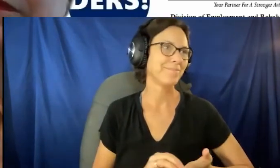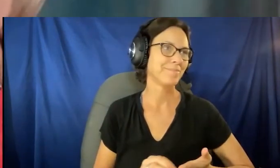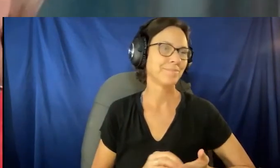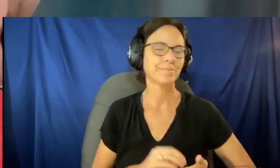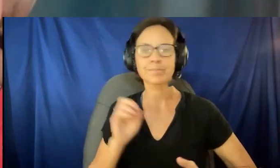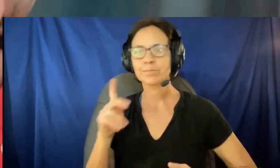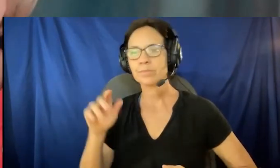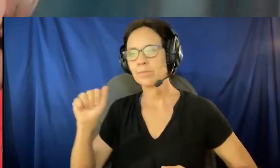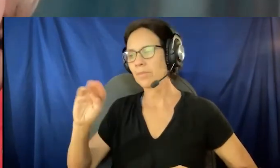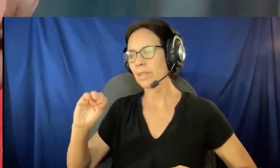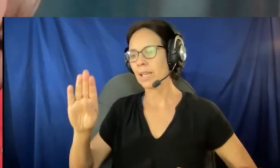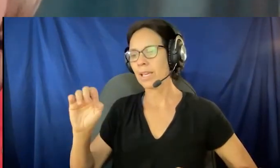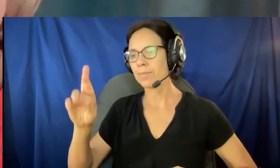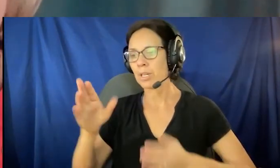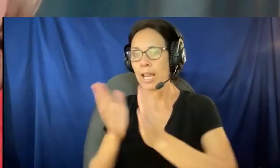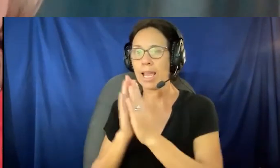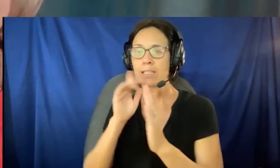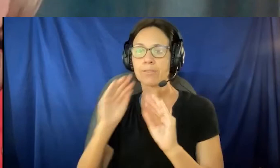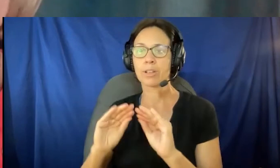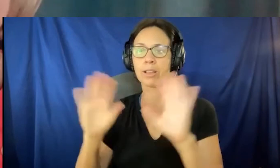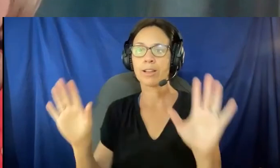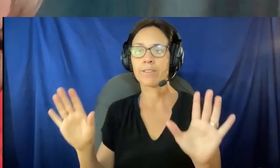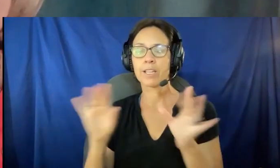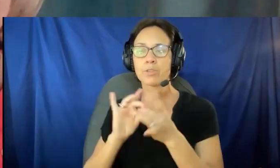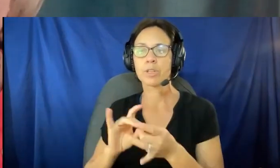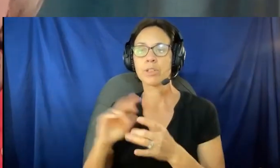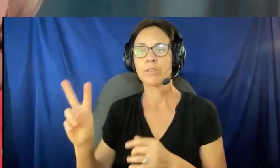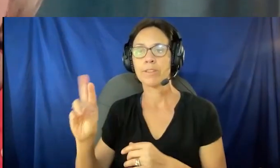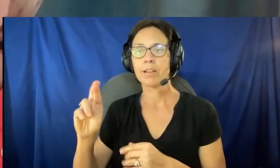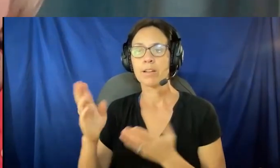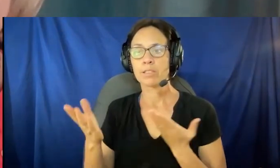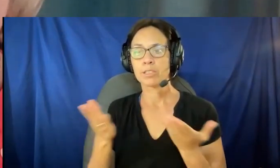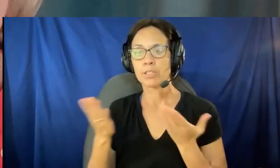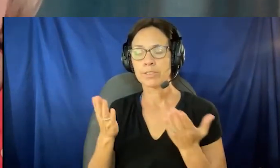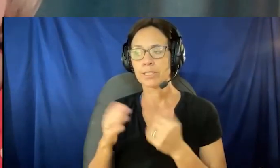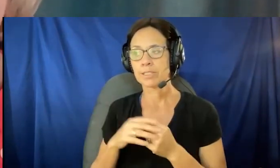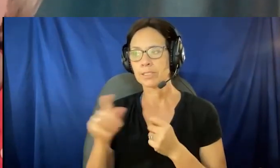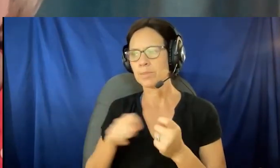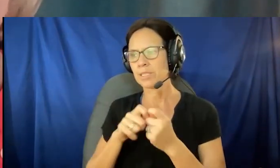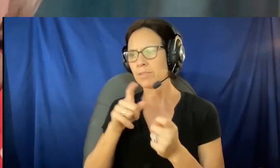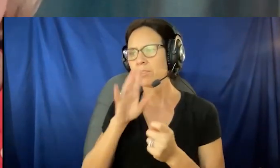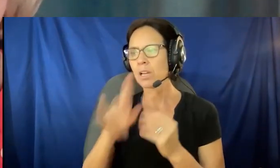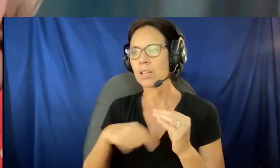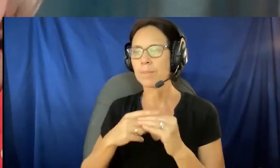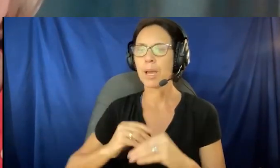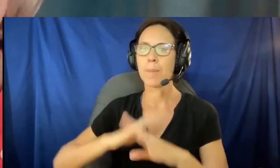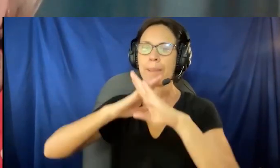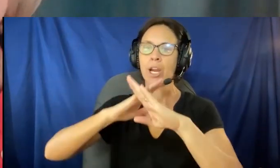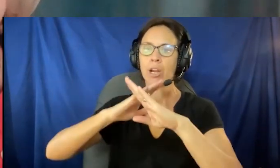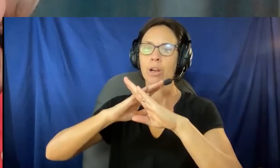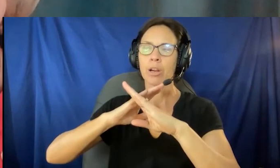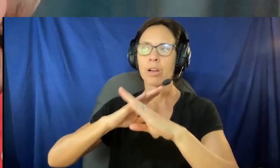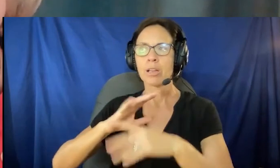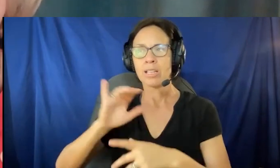Amber asked for clarification on VR services, specifically when you're talking about barriers. Is it a barrier to